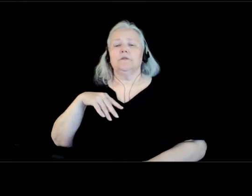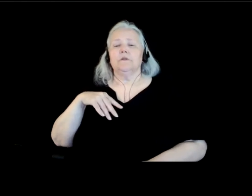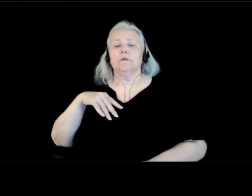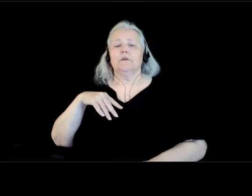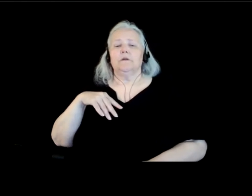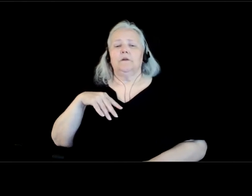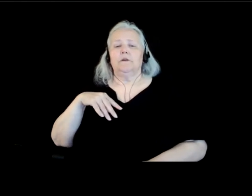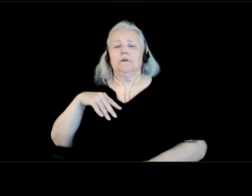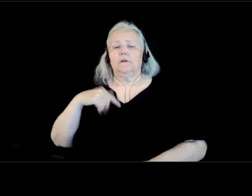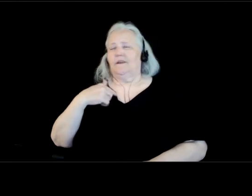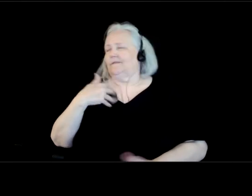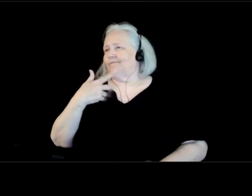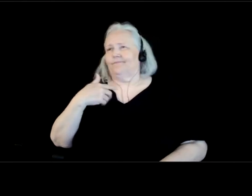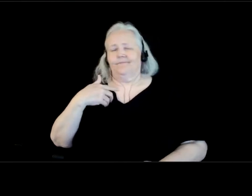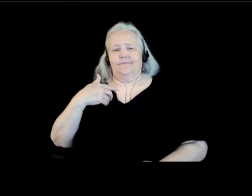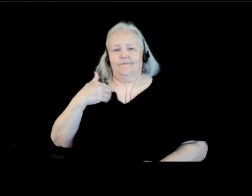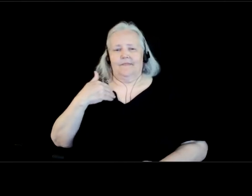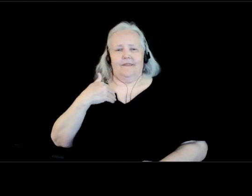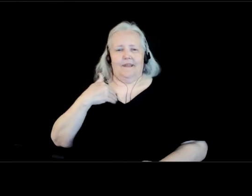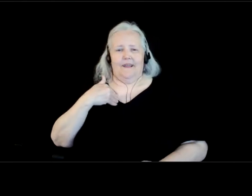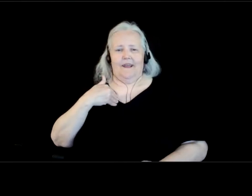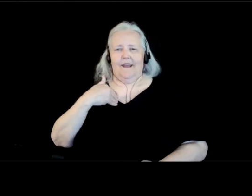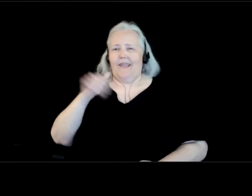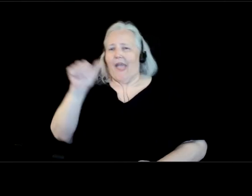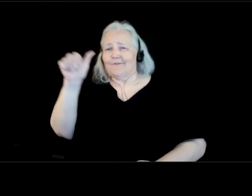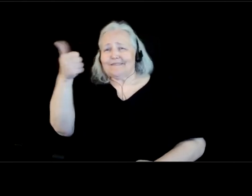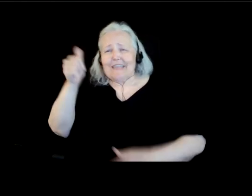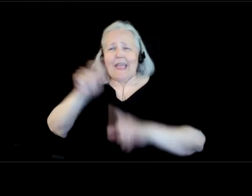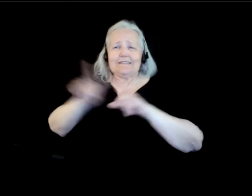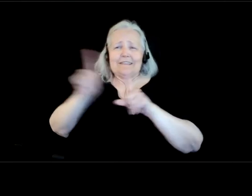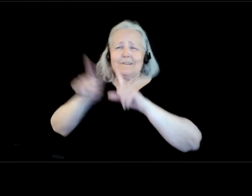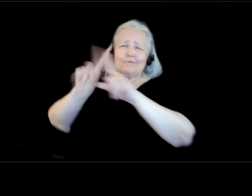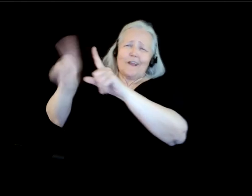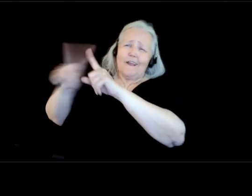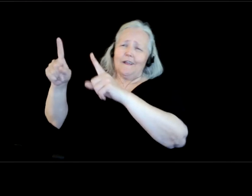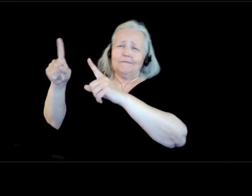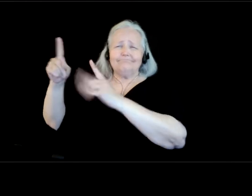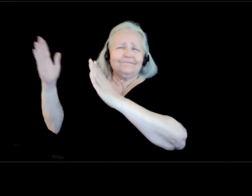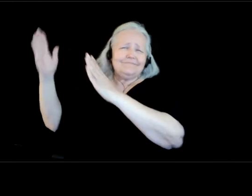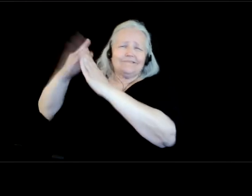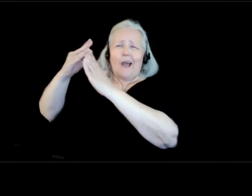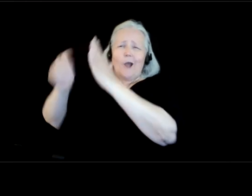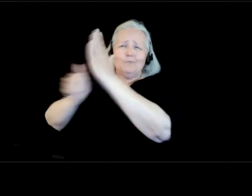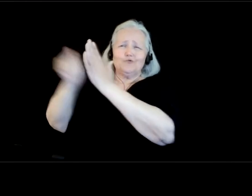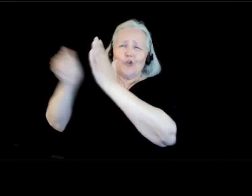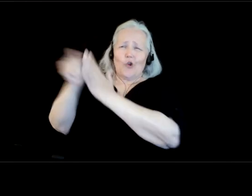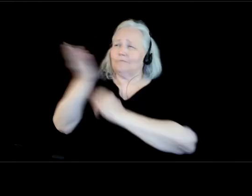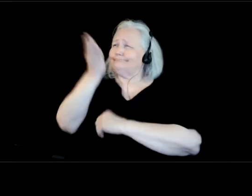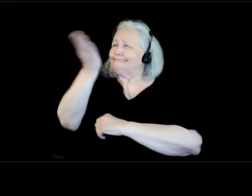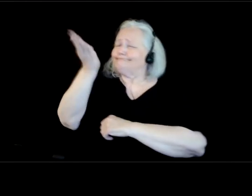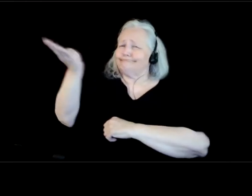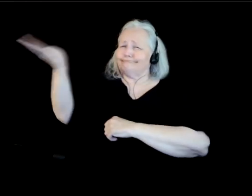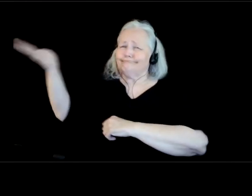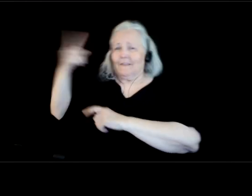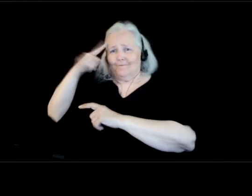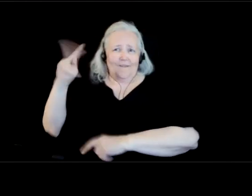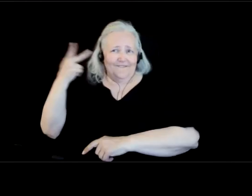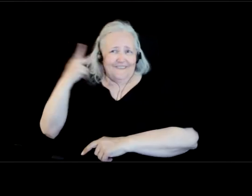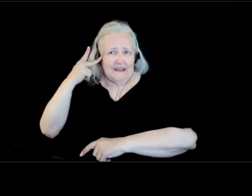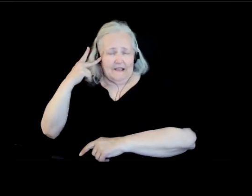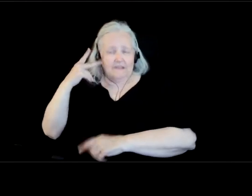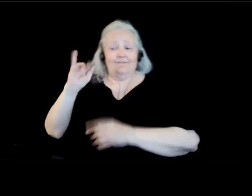10 top-tier journals that I can submit to, right? So I think they're for an active research